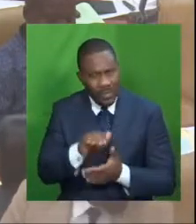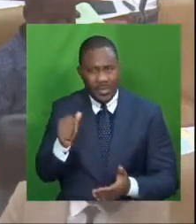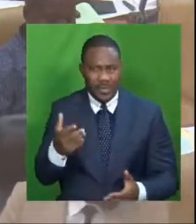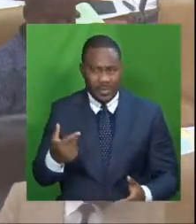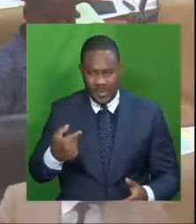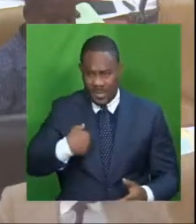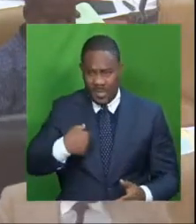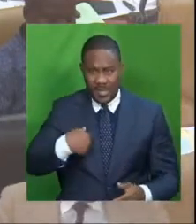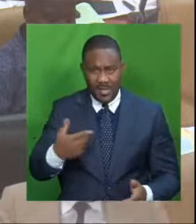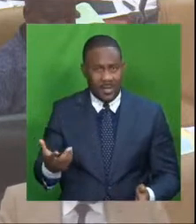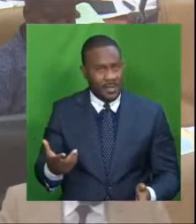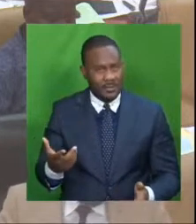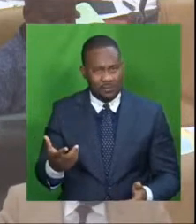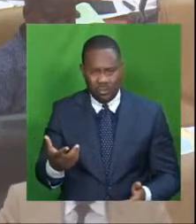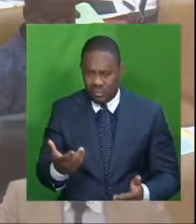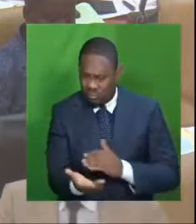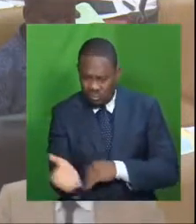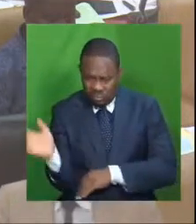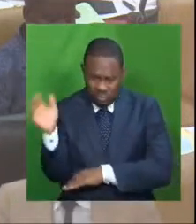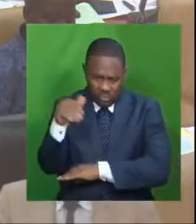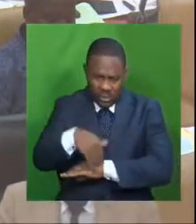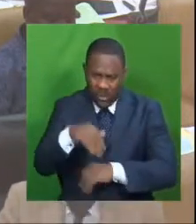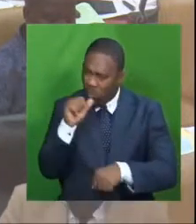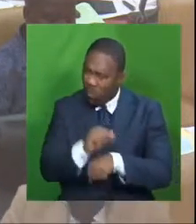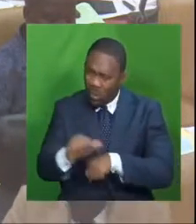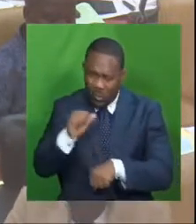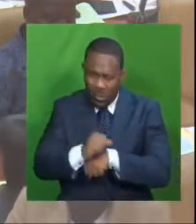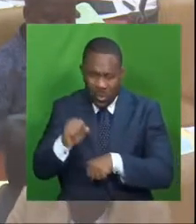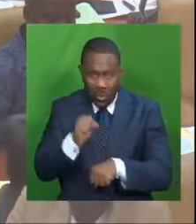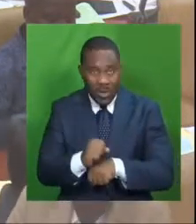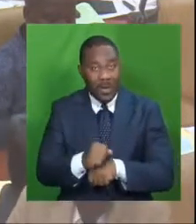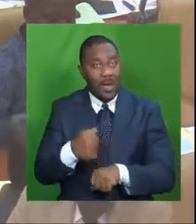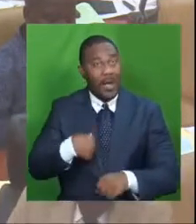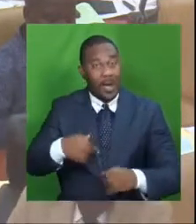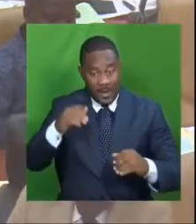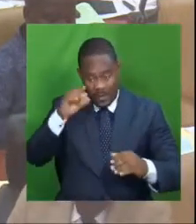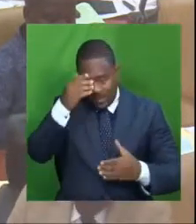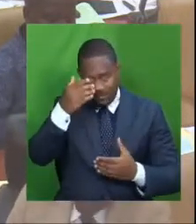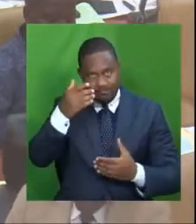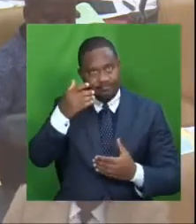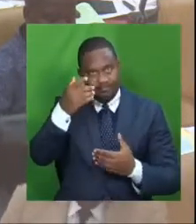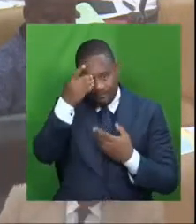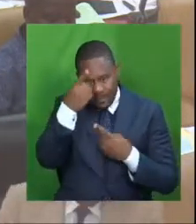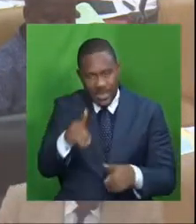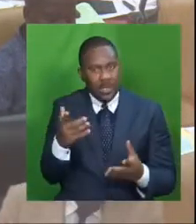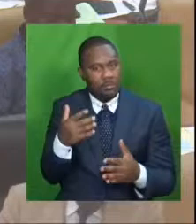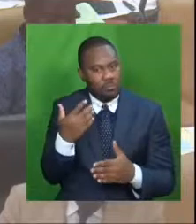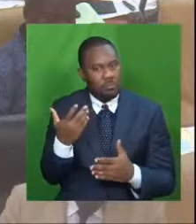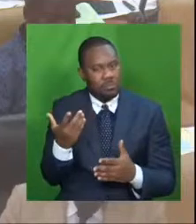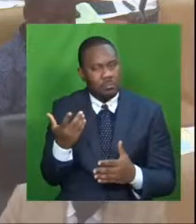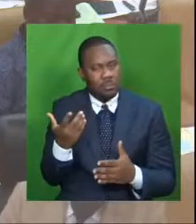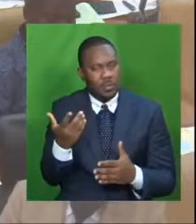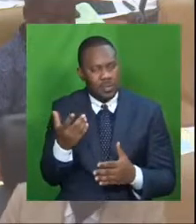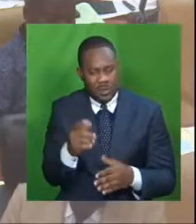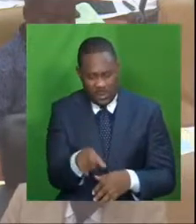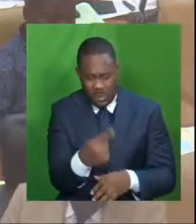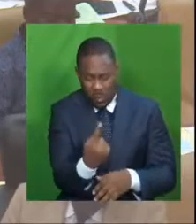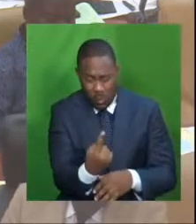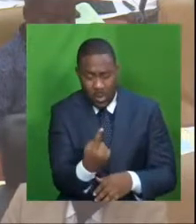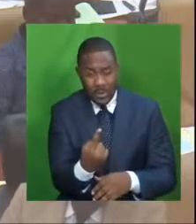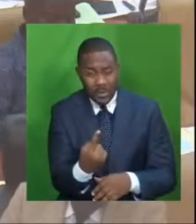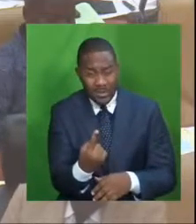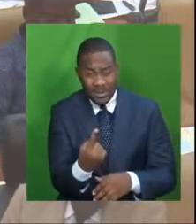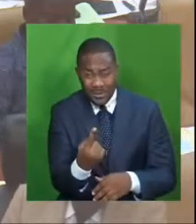on these numbers night in, night out. And I can conclude by saying that I do not believe that this single tax policy will cure